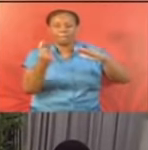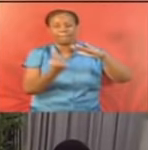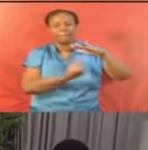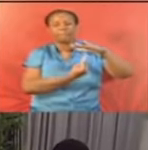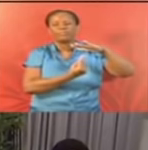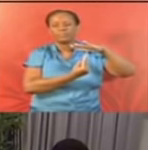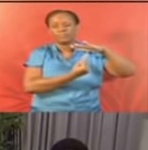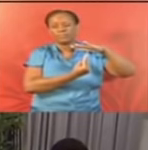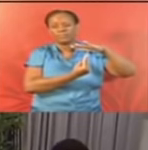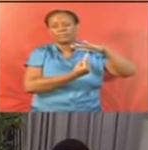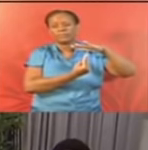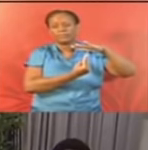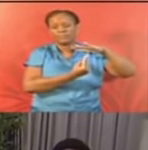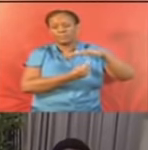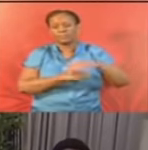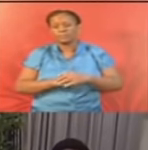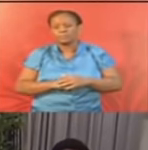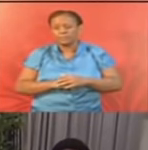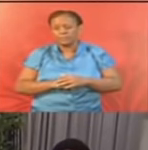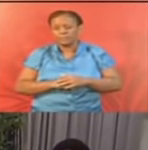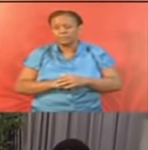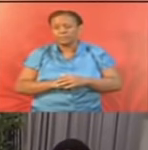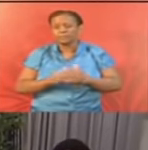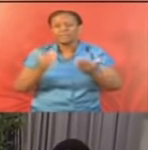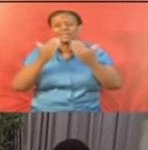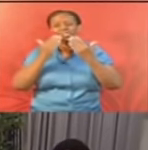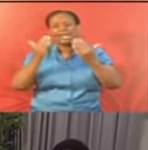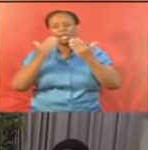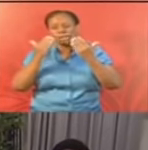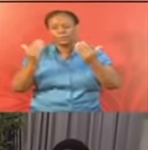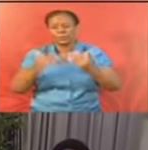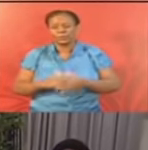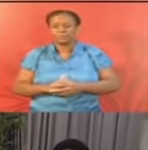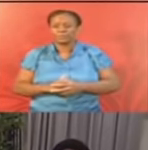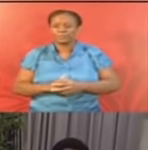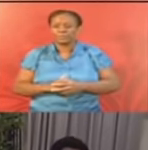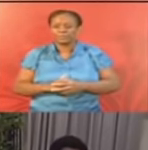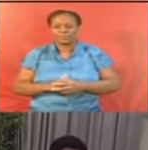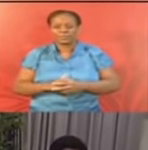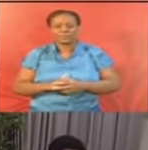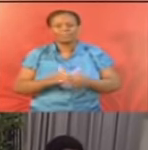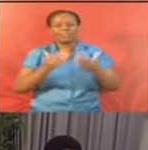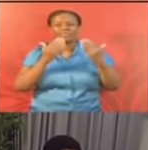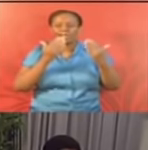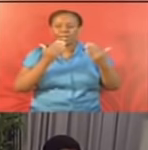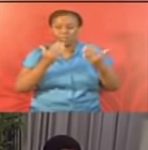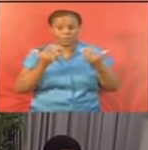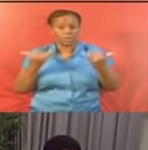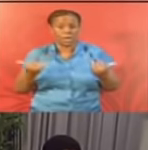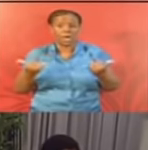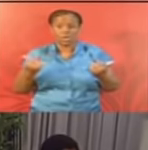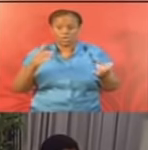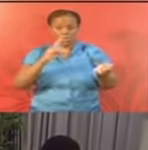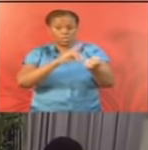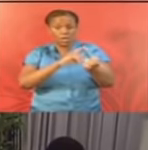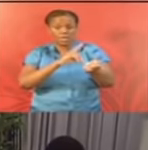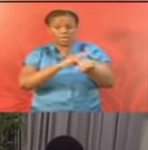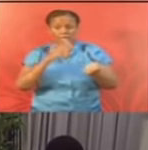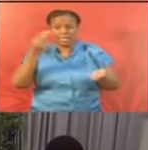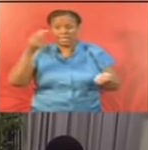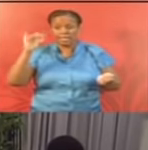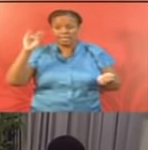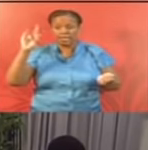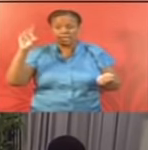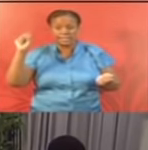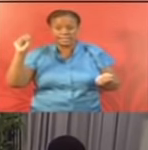or so. Thank you very much, Minister Dayal Singh. And Dr. Hines will now provide us with a clinical update